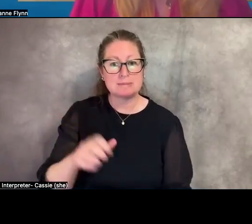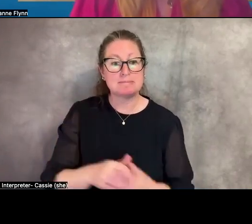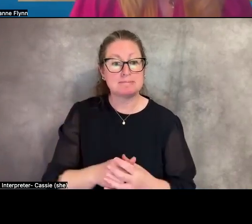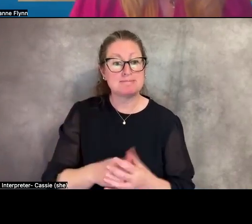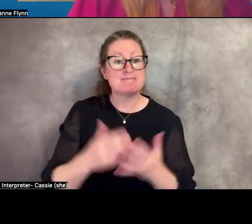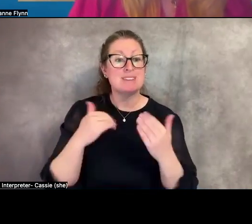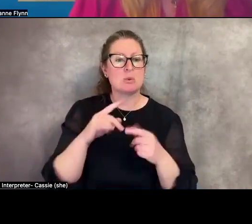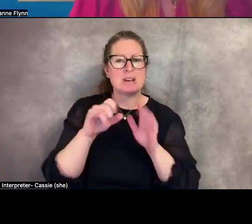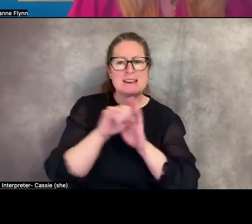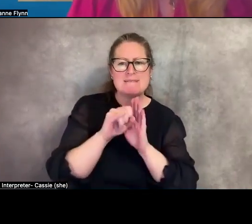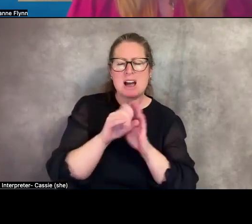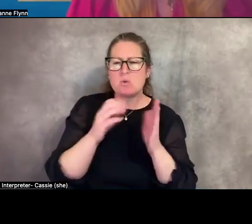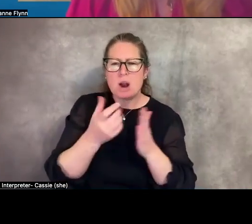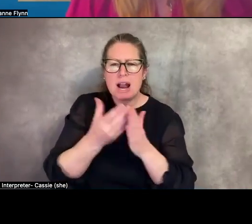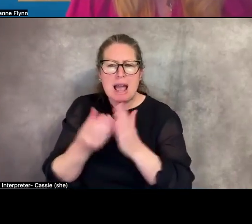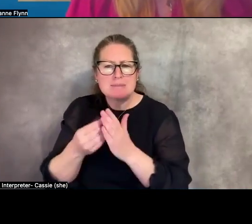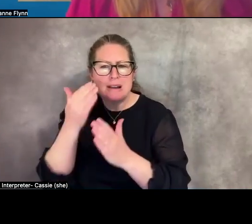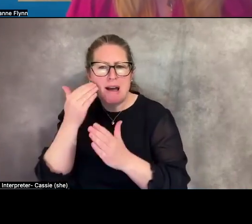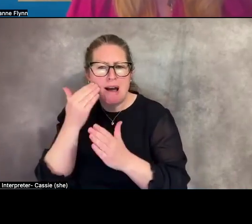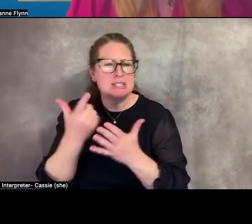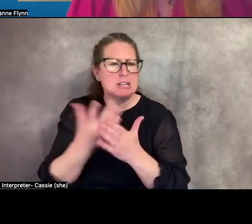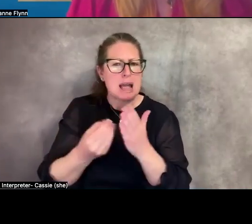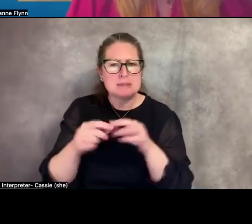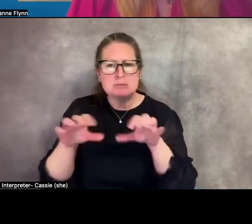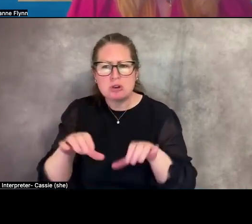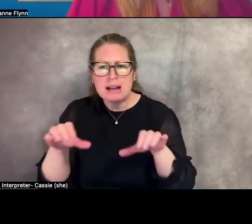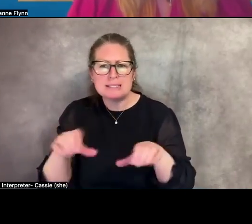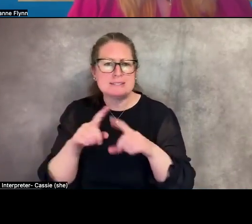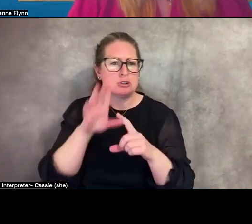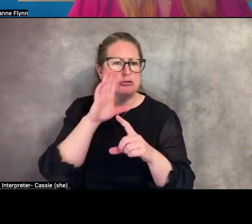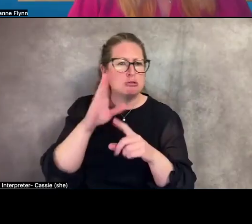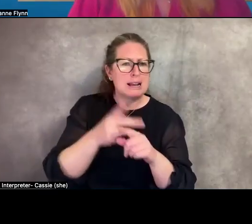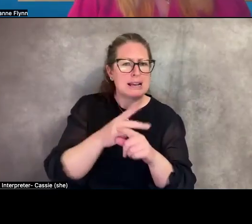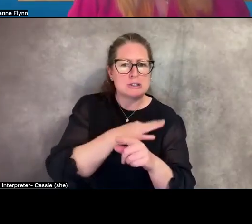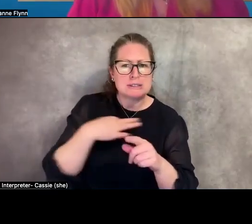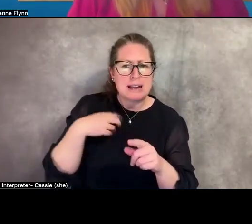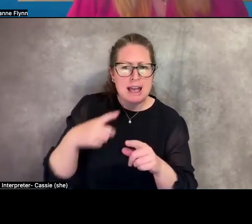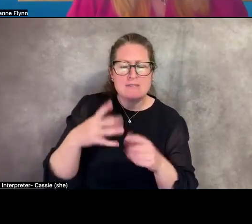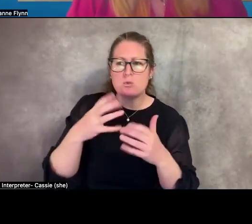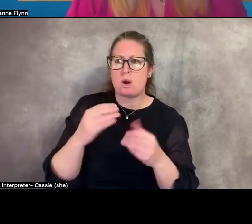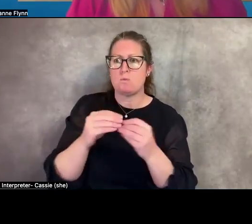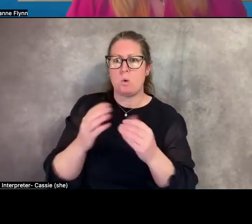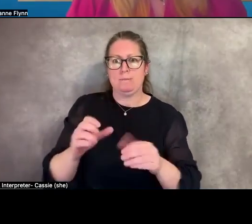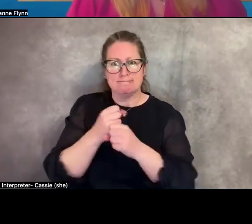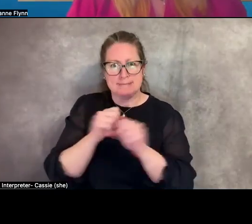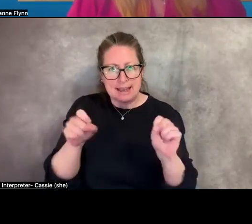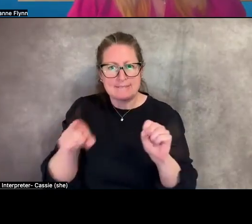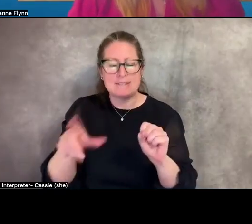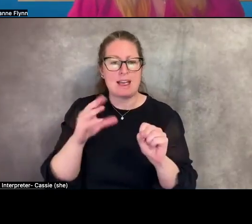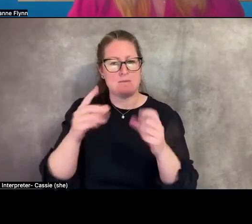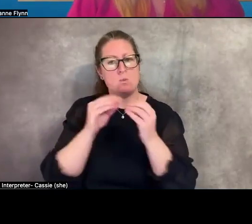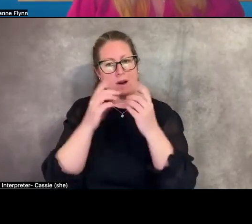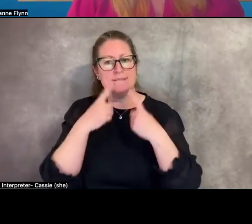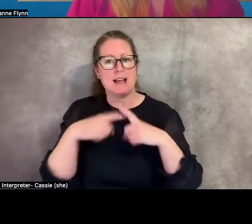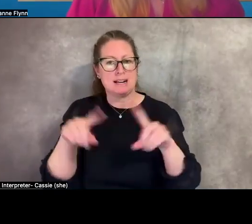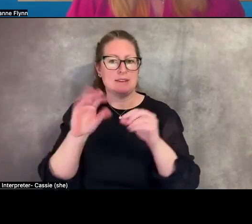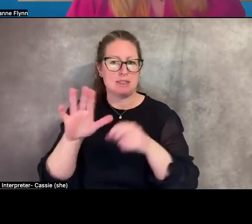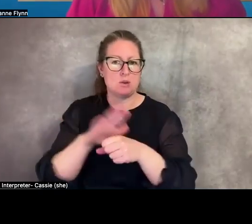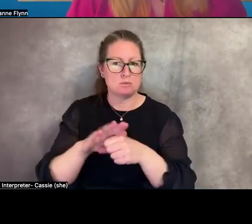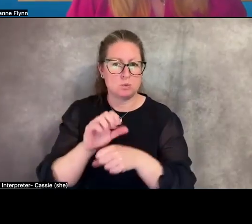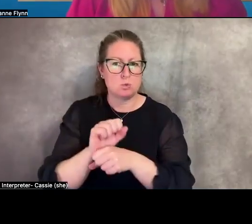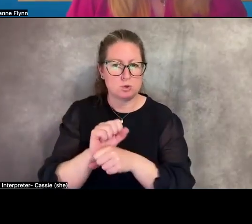in knowledge and practice among direct care staff to enhance safety and effectiveness within the work environment. We